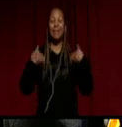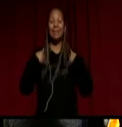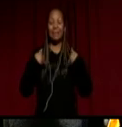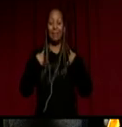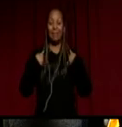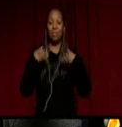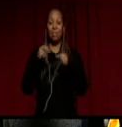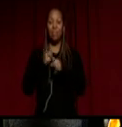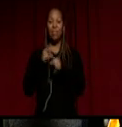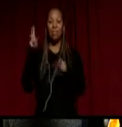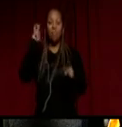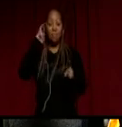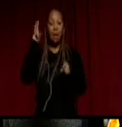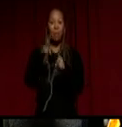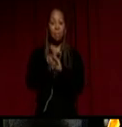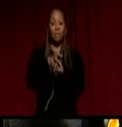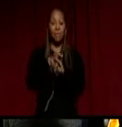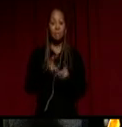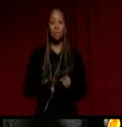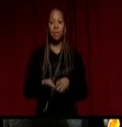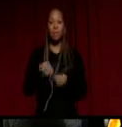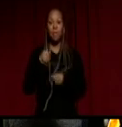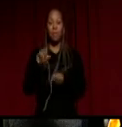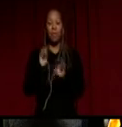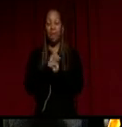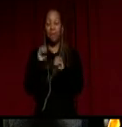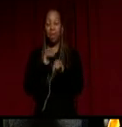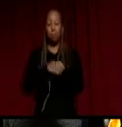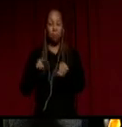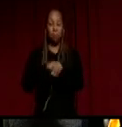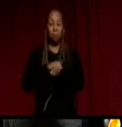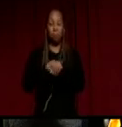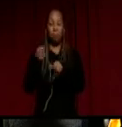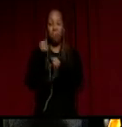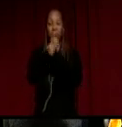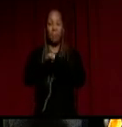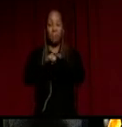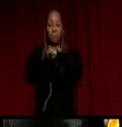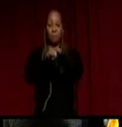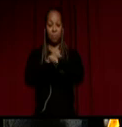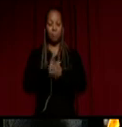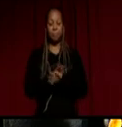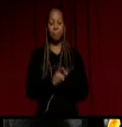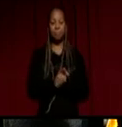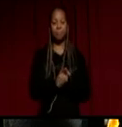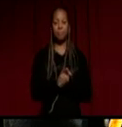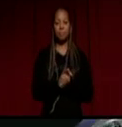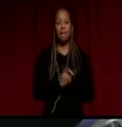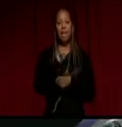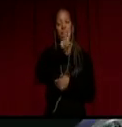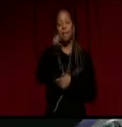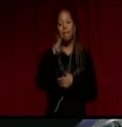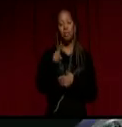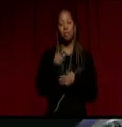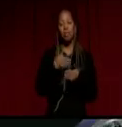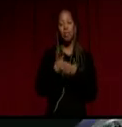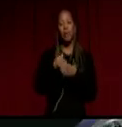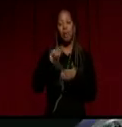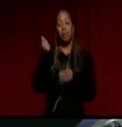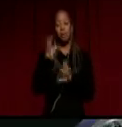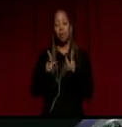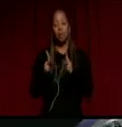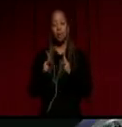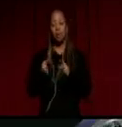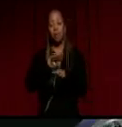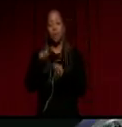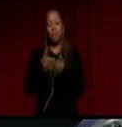We have not been exposed to it before. We have no natural immunity to it. Before I ask you another question about the virus, let me